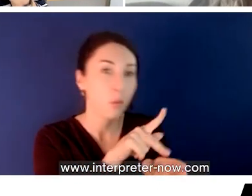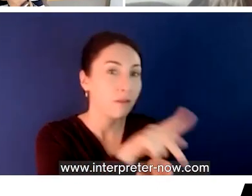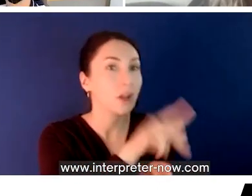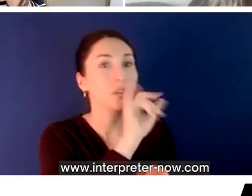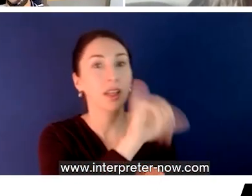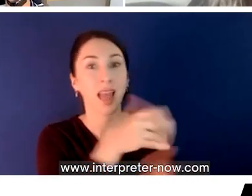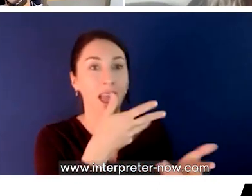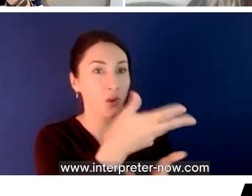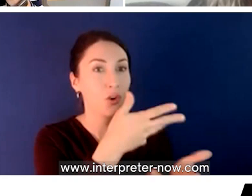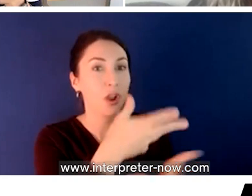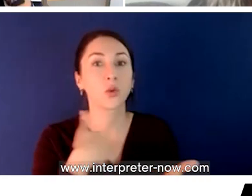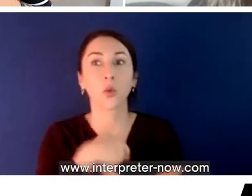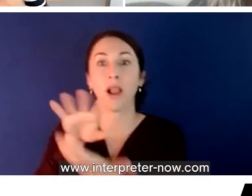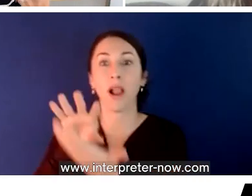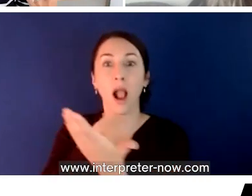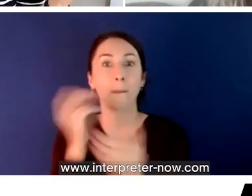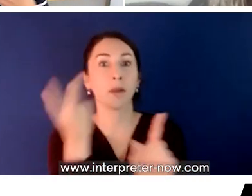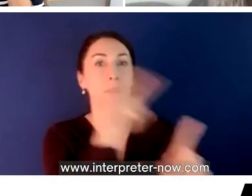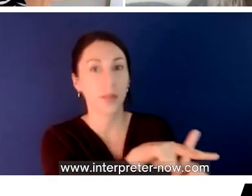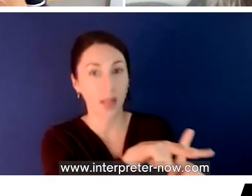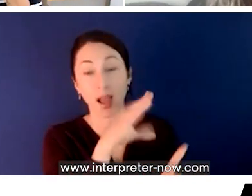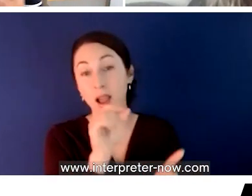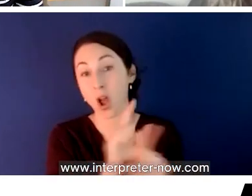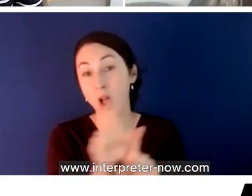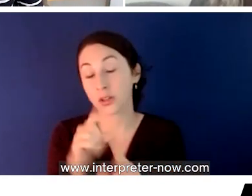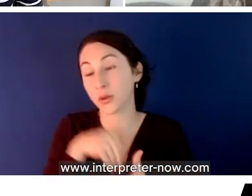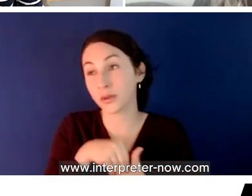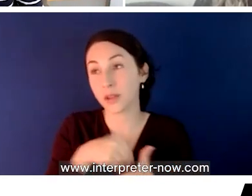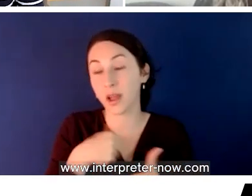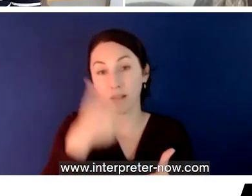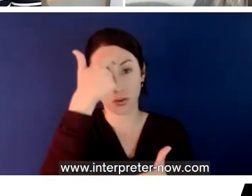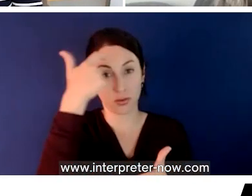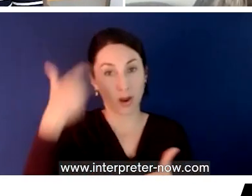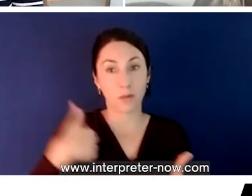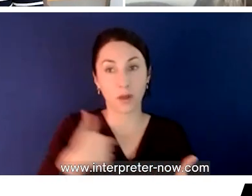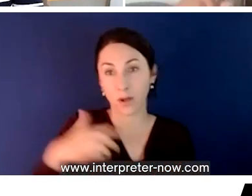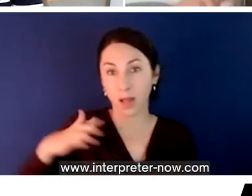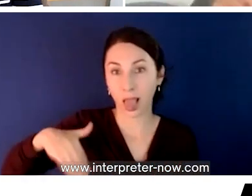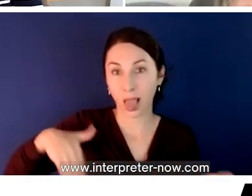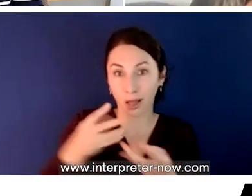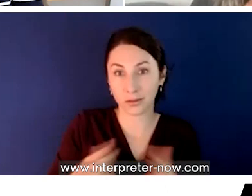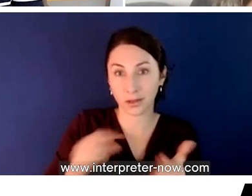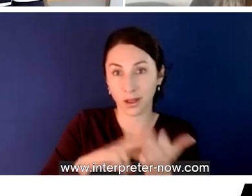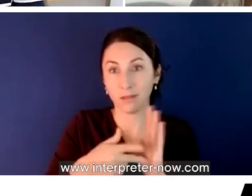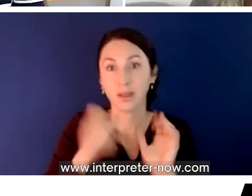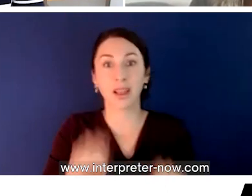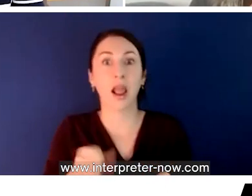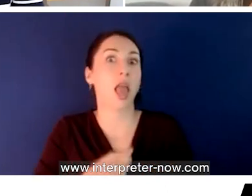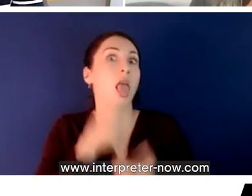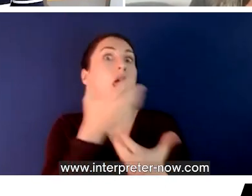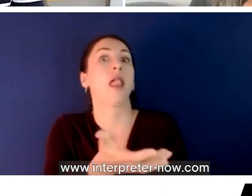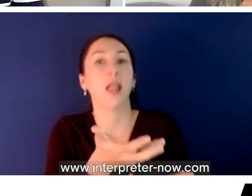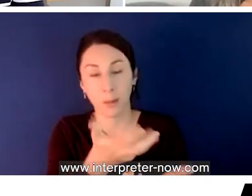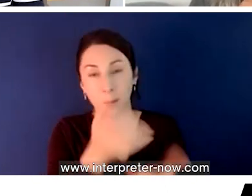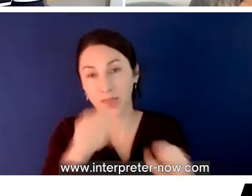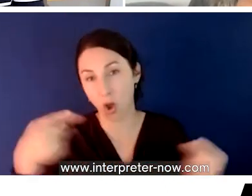we also have unresolved trauma that can come out in all kinds of ways that can harm each other too. Yeah. Right. And that includes, so like absenteeism, for